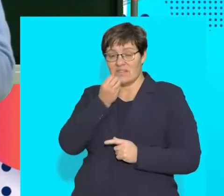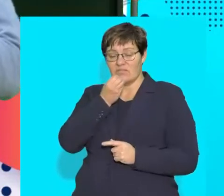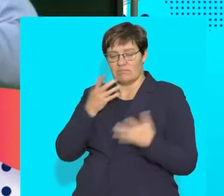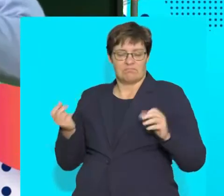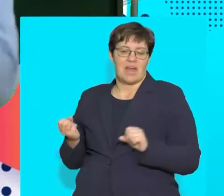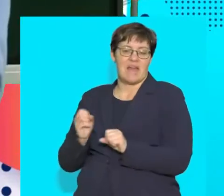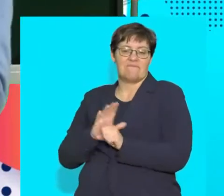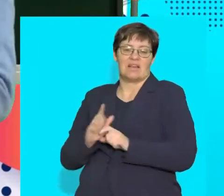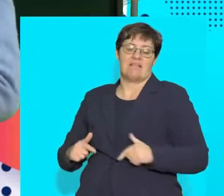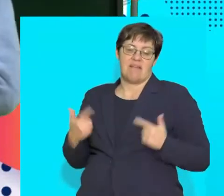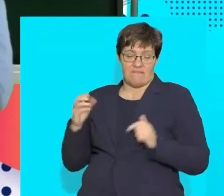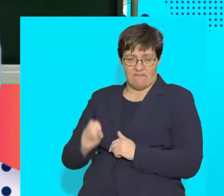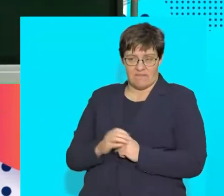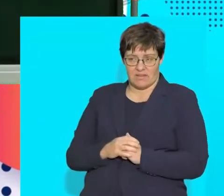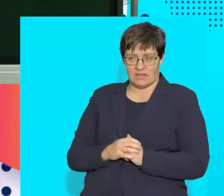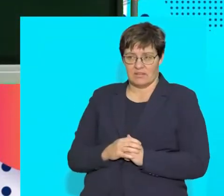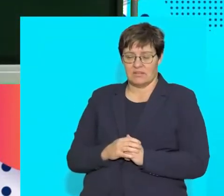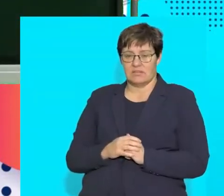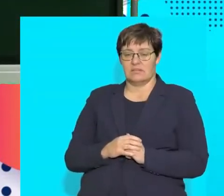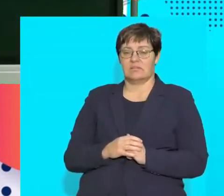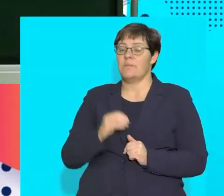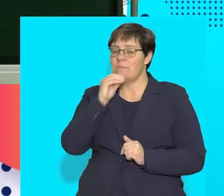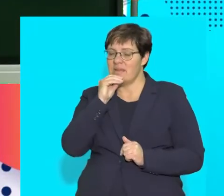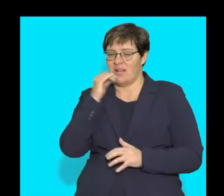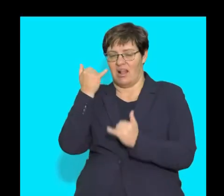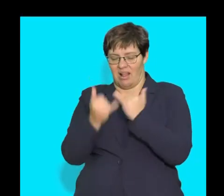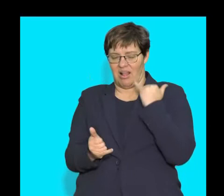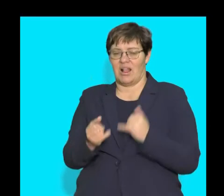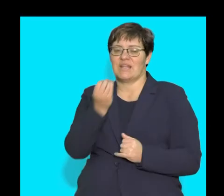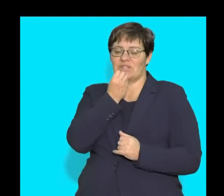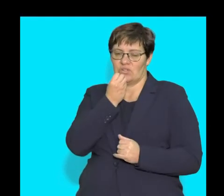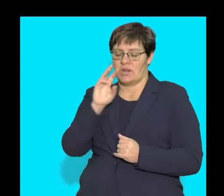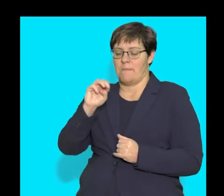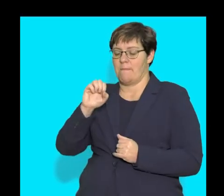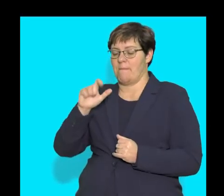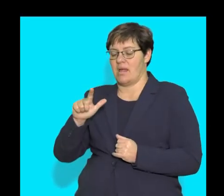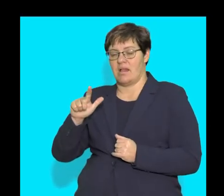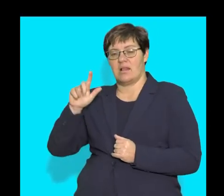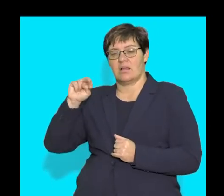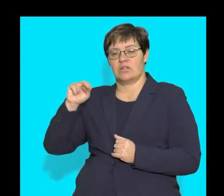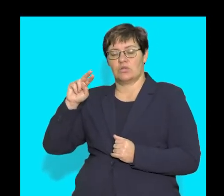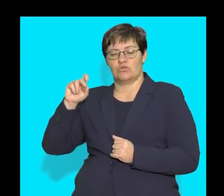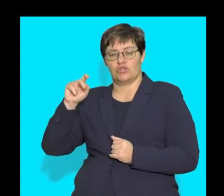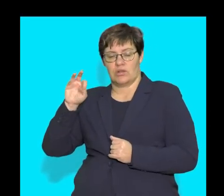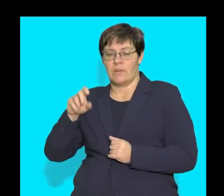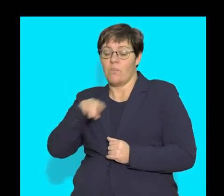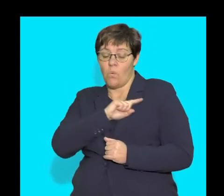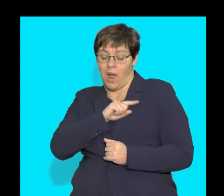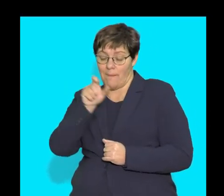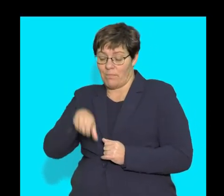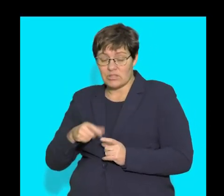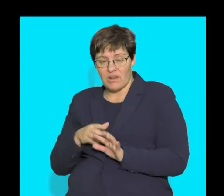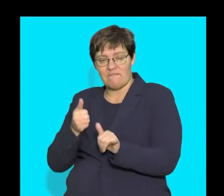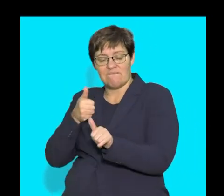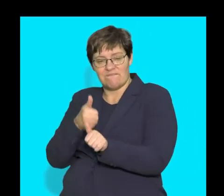diet are affected in their lifestyle. We refer to that as malnutrition. So malnutrition occurs when a person does